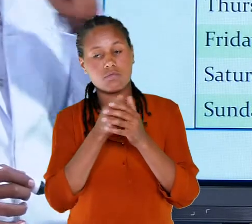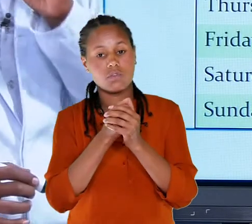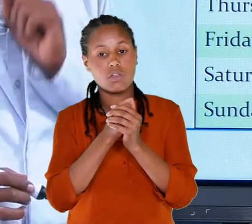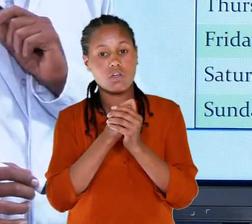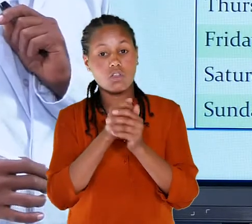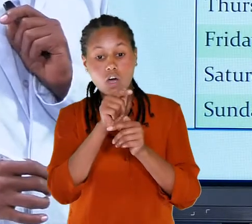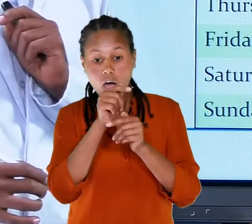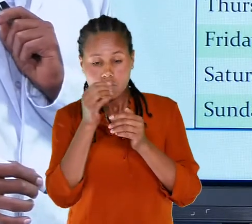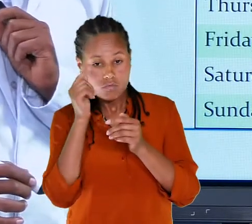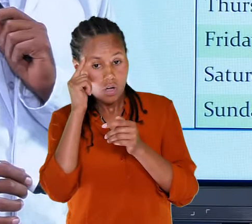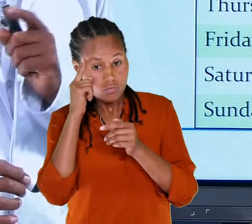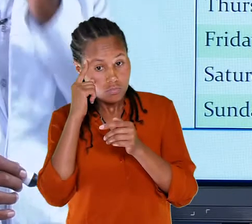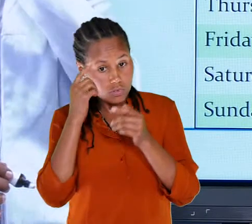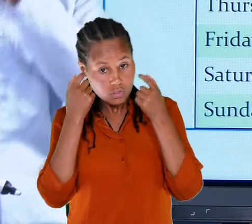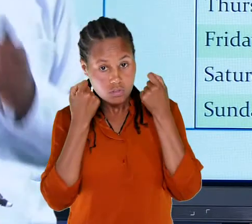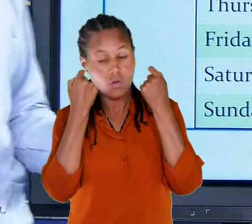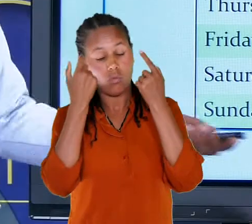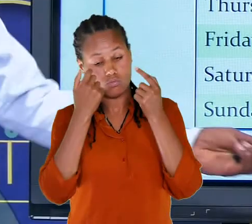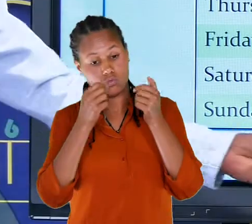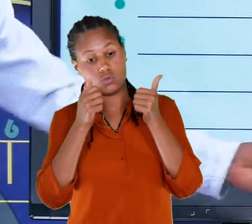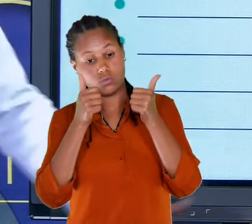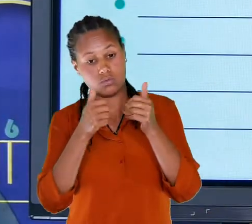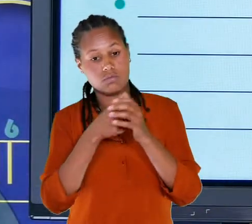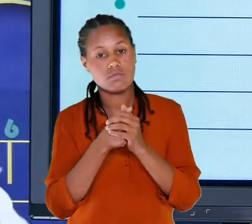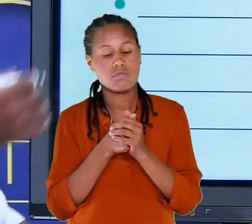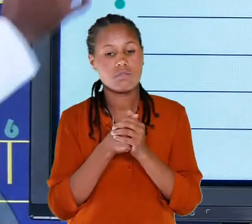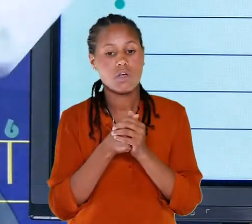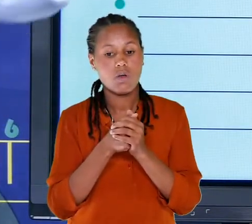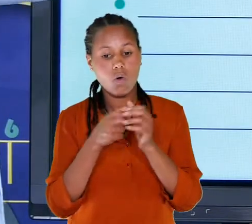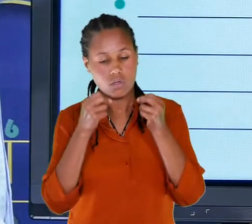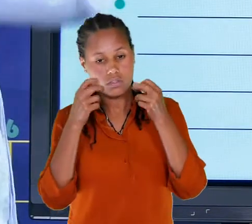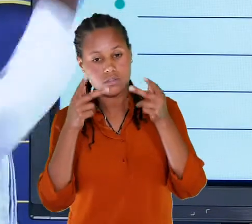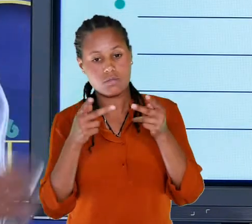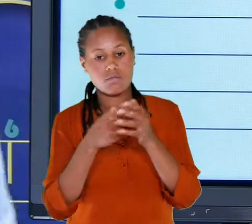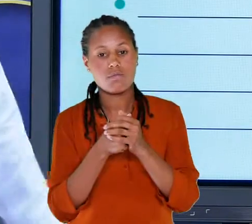I think it's clear. Bravo. Okay.